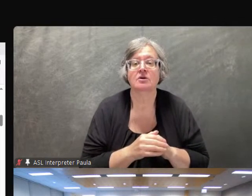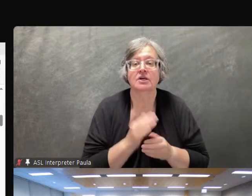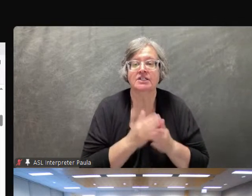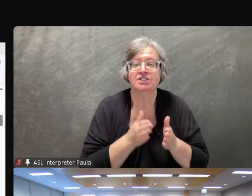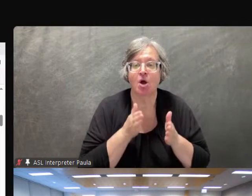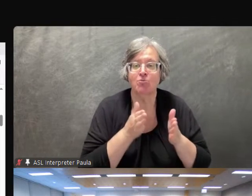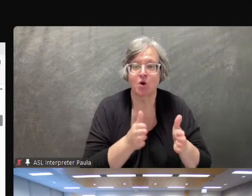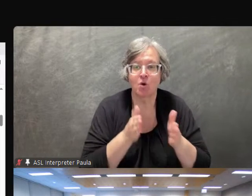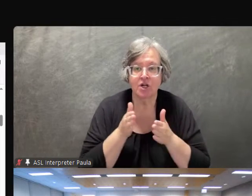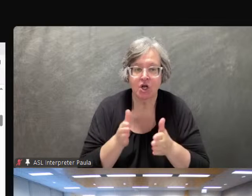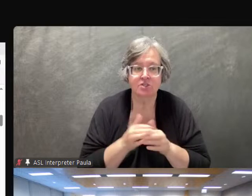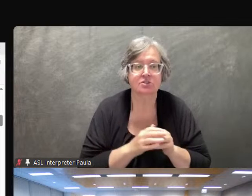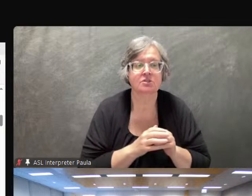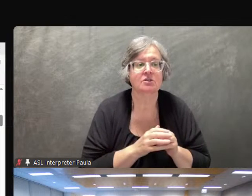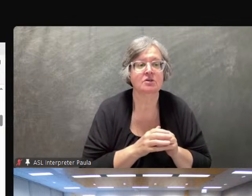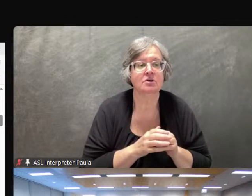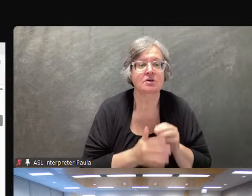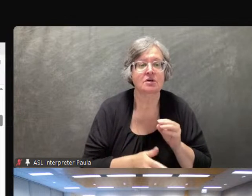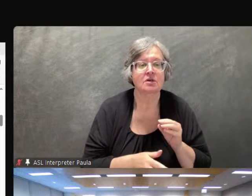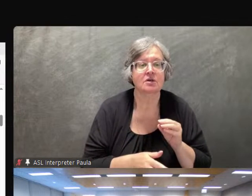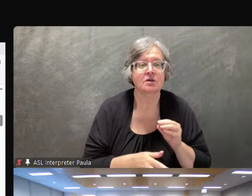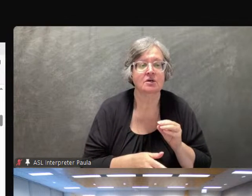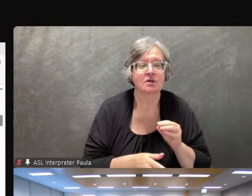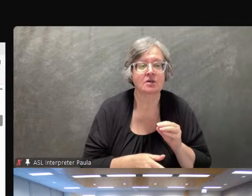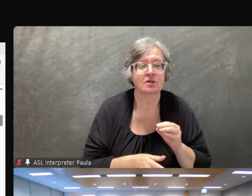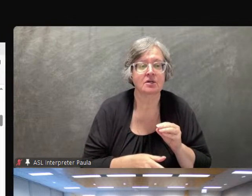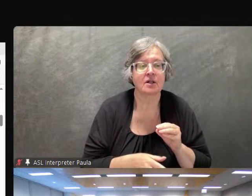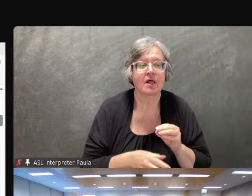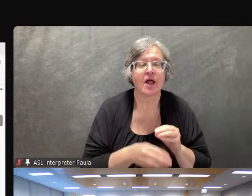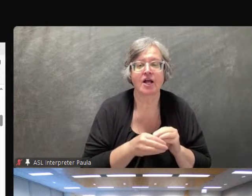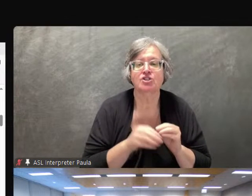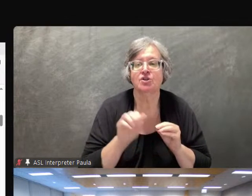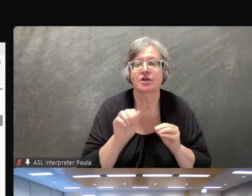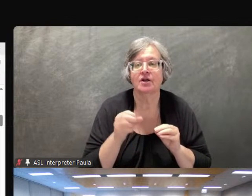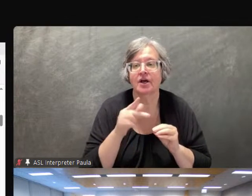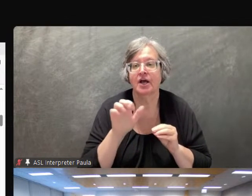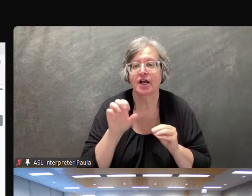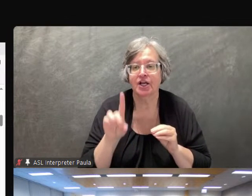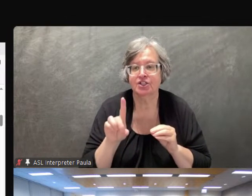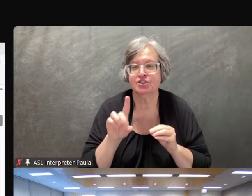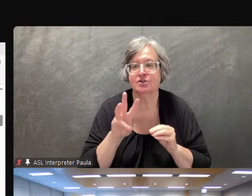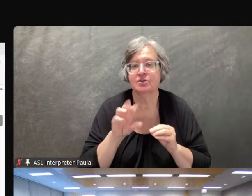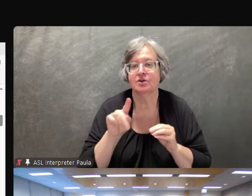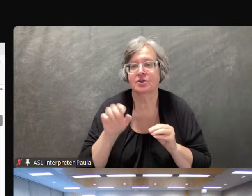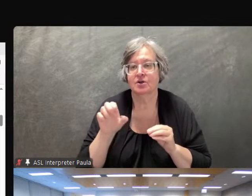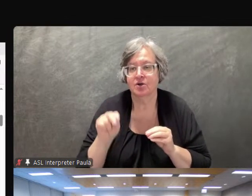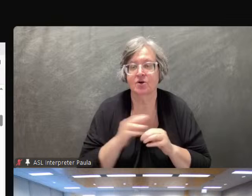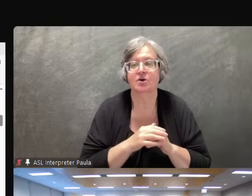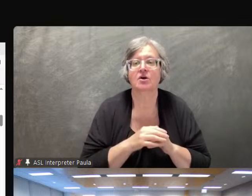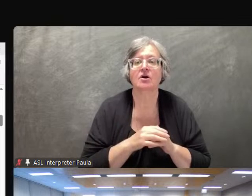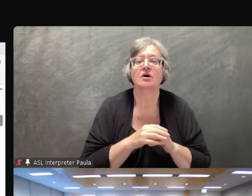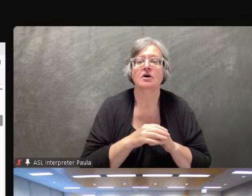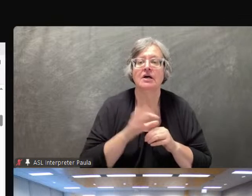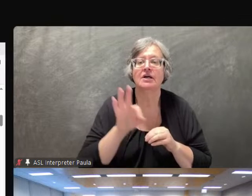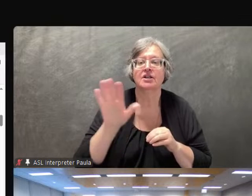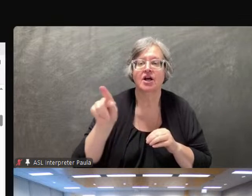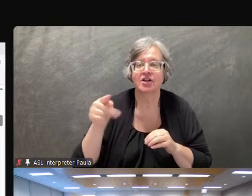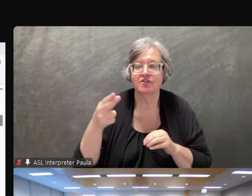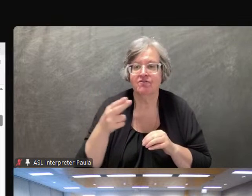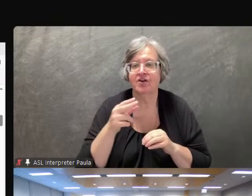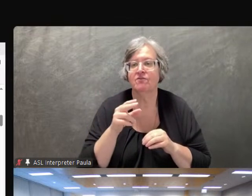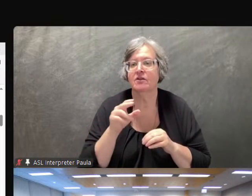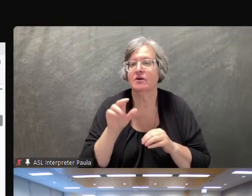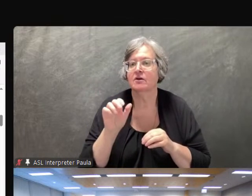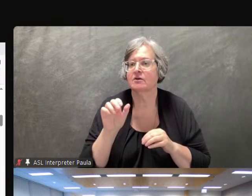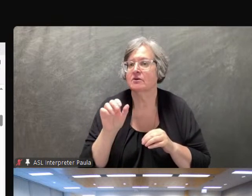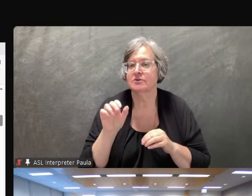corridors, adding BRTs in Ashland and Western, adding 95th and Ashley, Pearls for Pace, looking